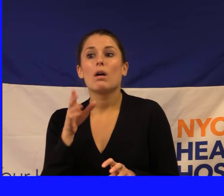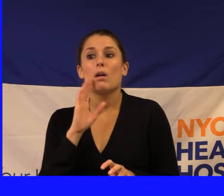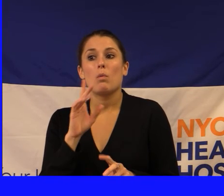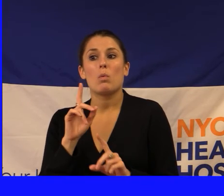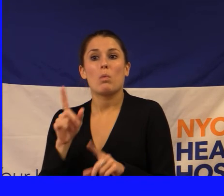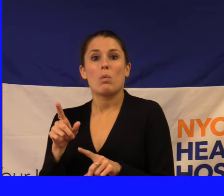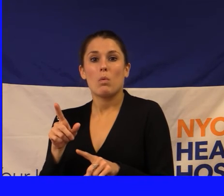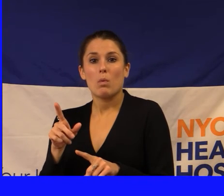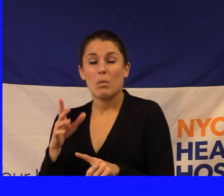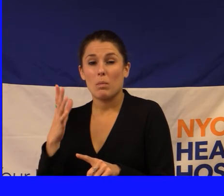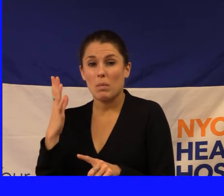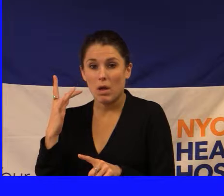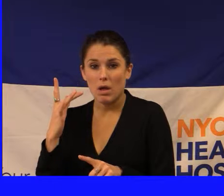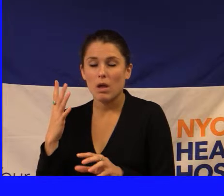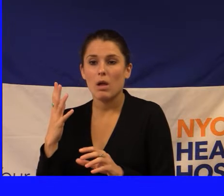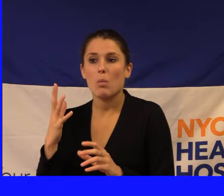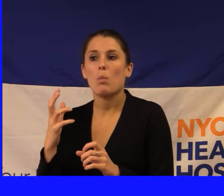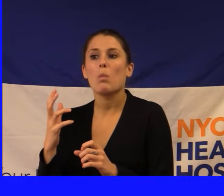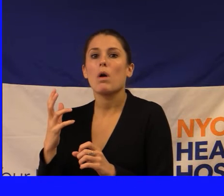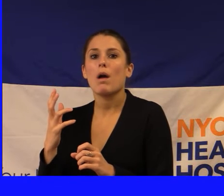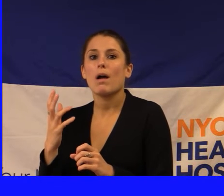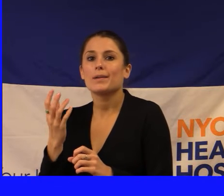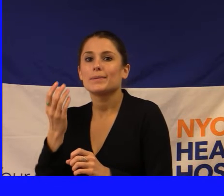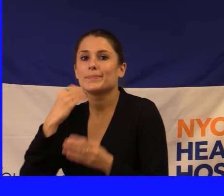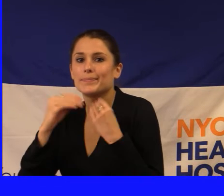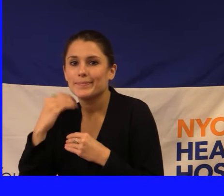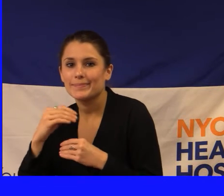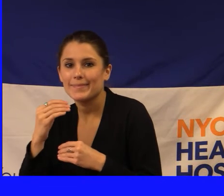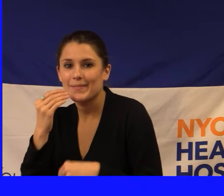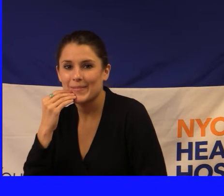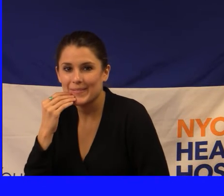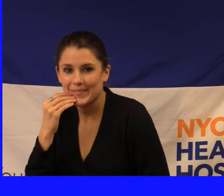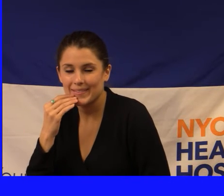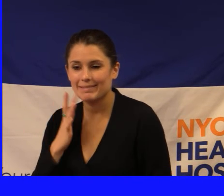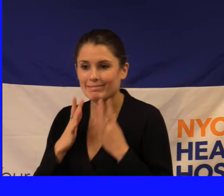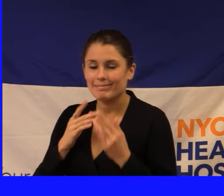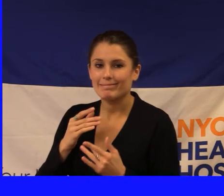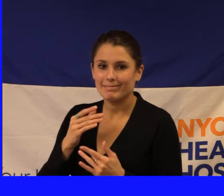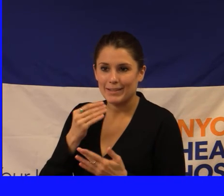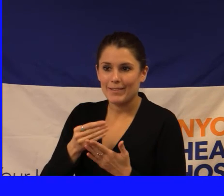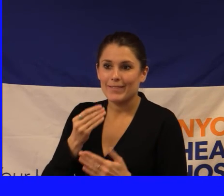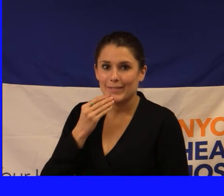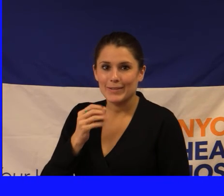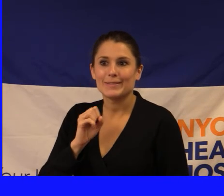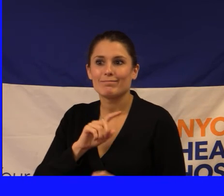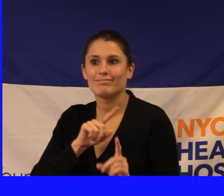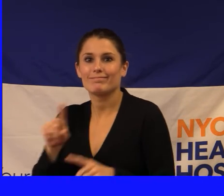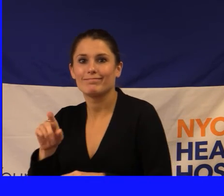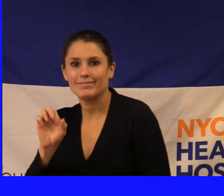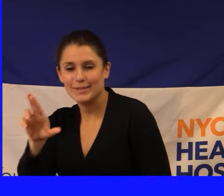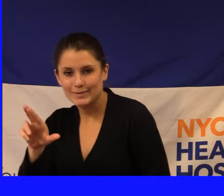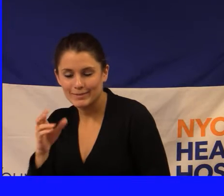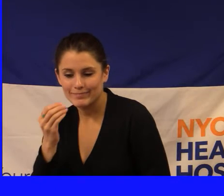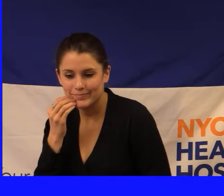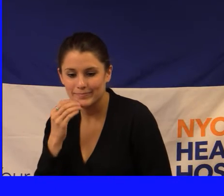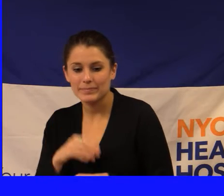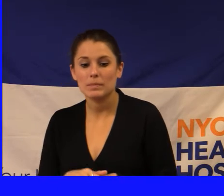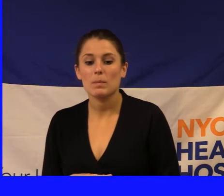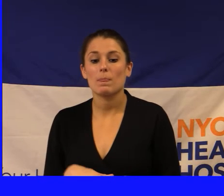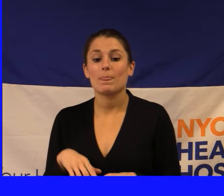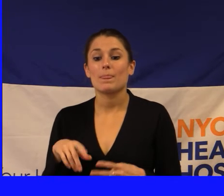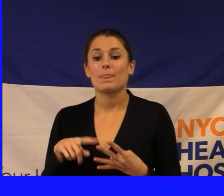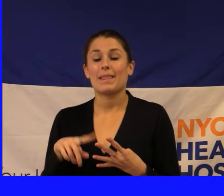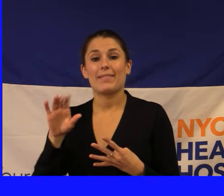really to meet their food needs. Woodhull partnered with a community-based organization that